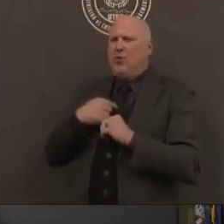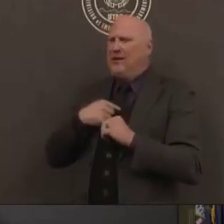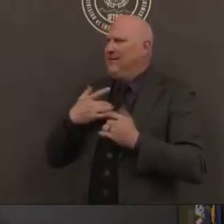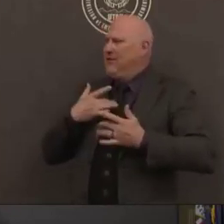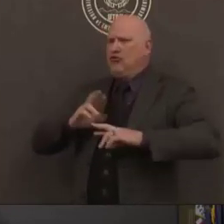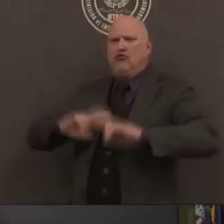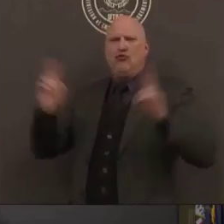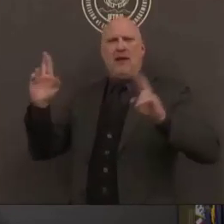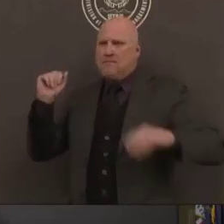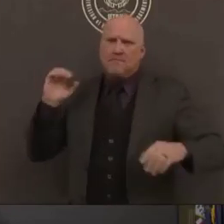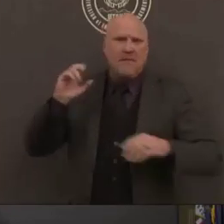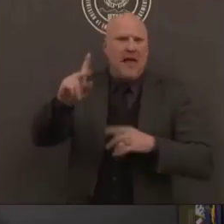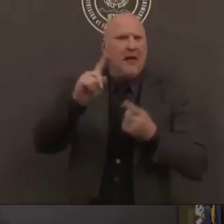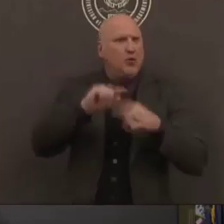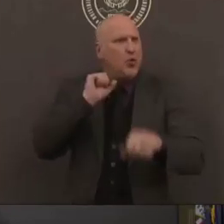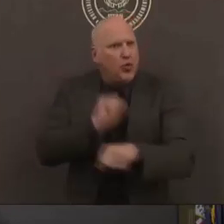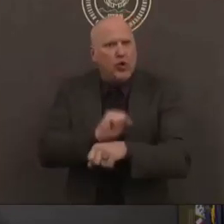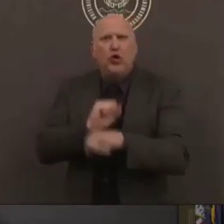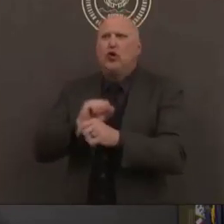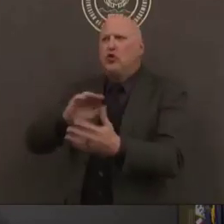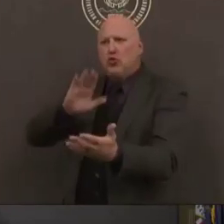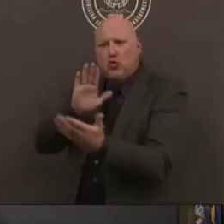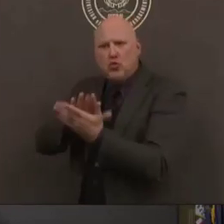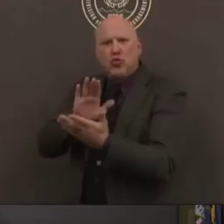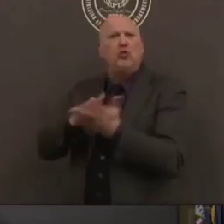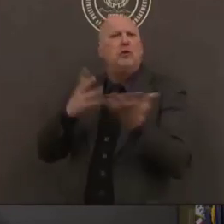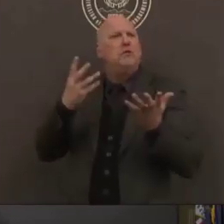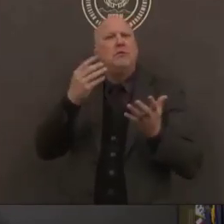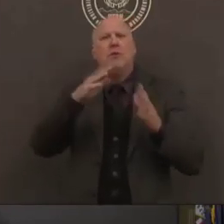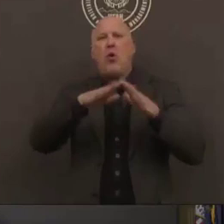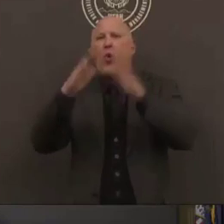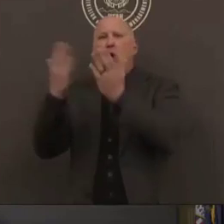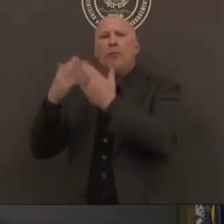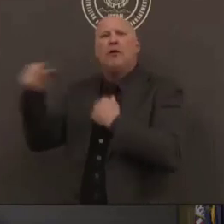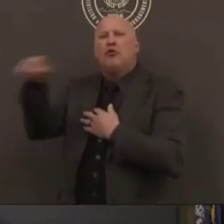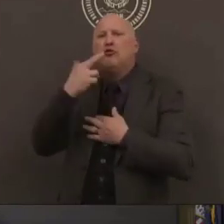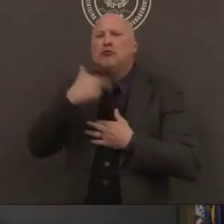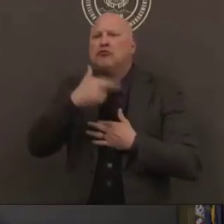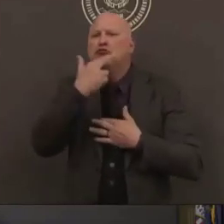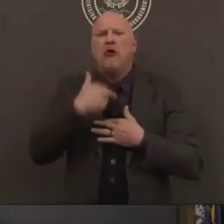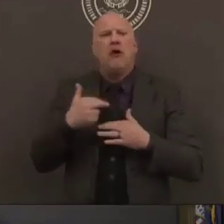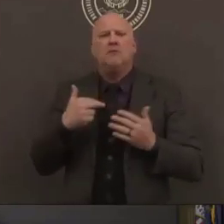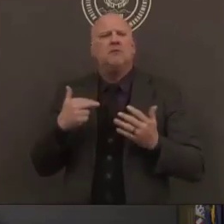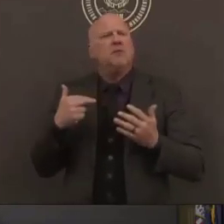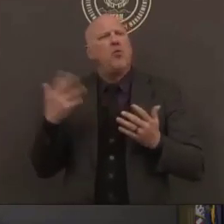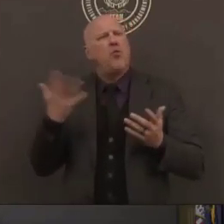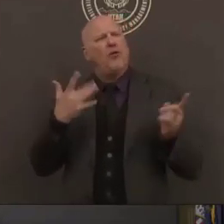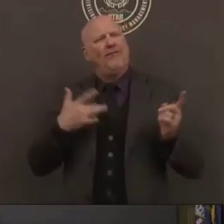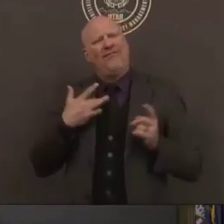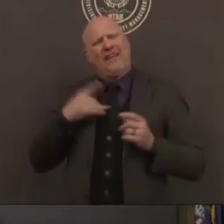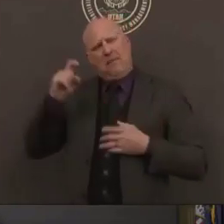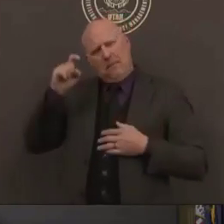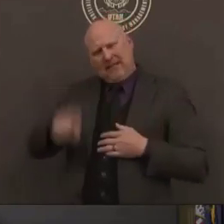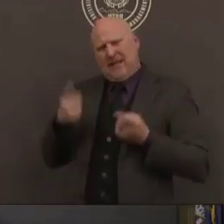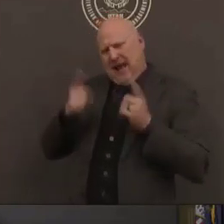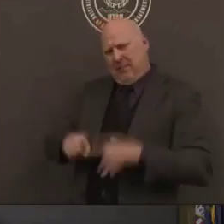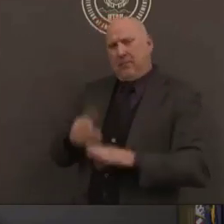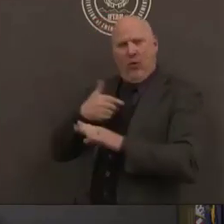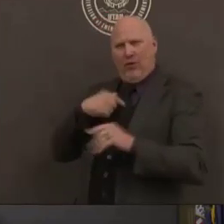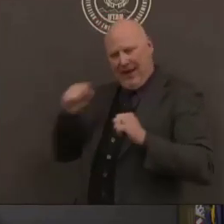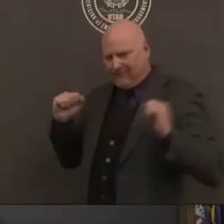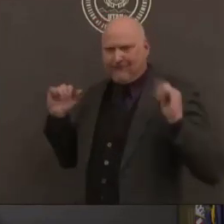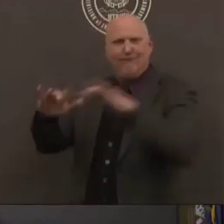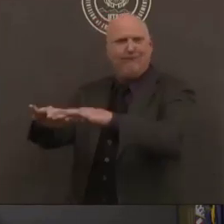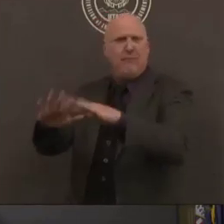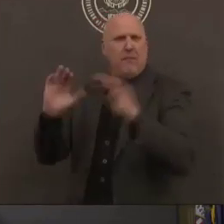finger test that we all know that works and is widely available? What do you think needs to be in place? Sure. So we're working directly with the Governor's